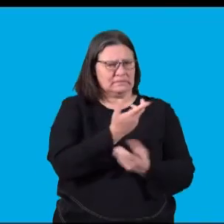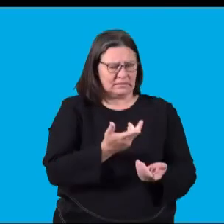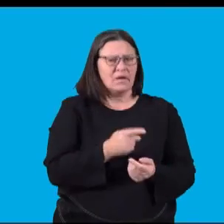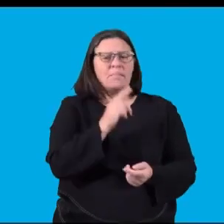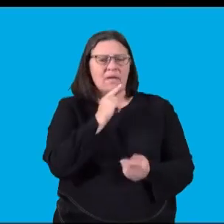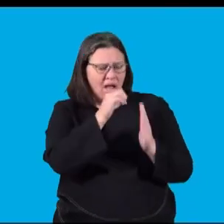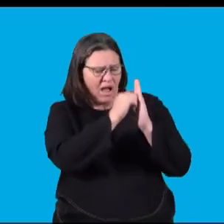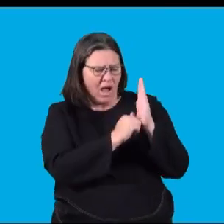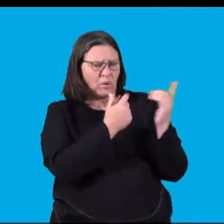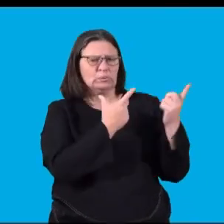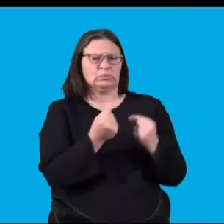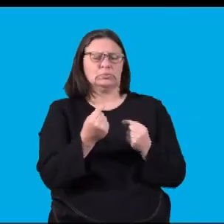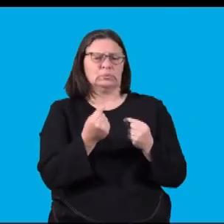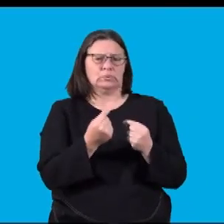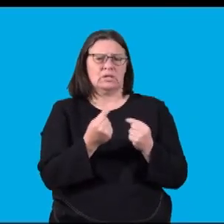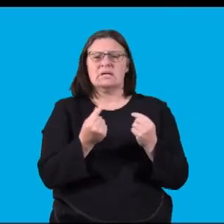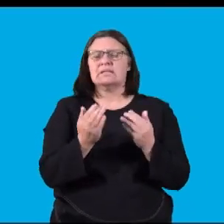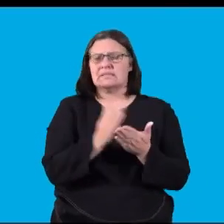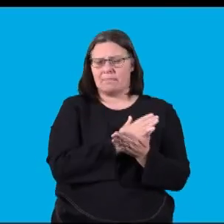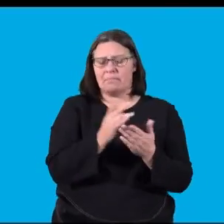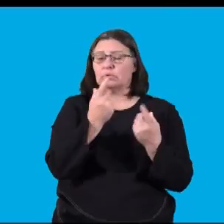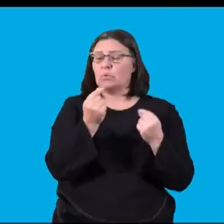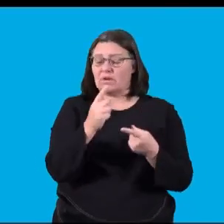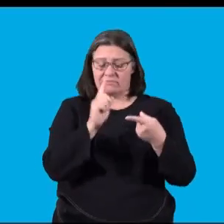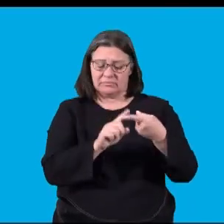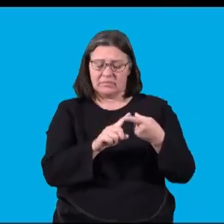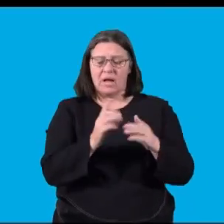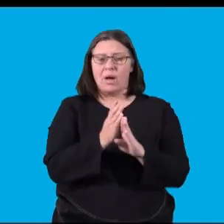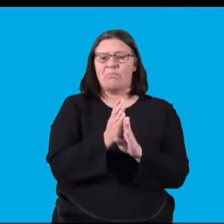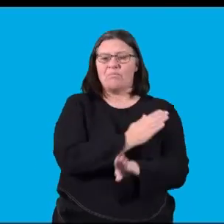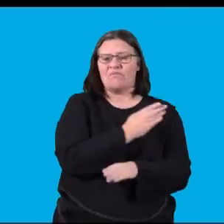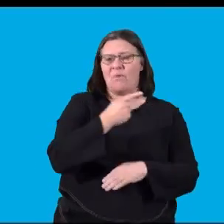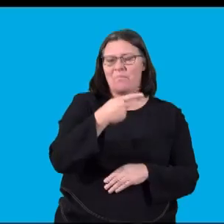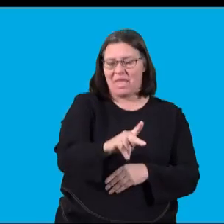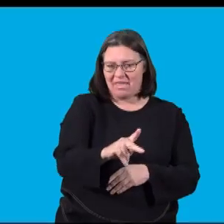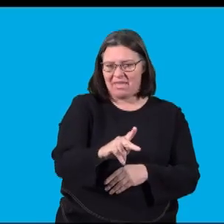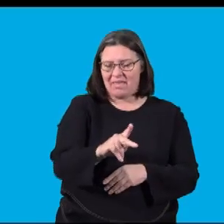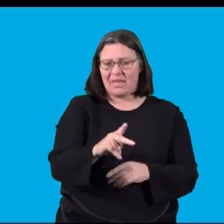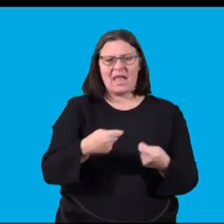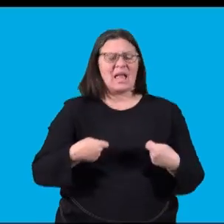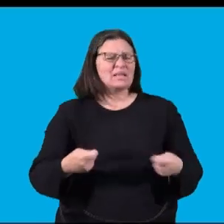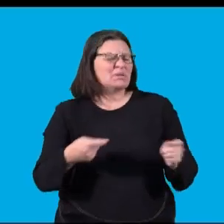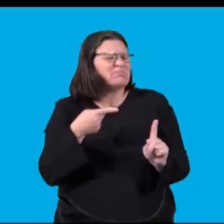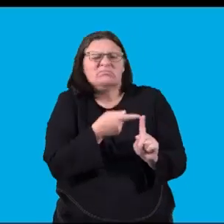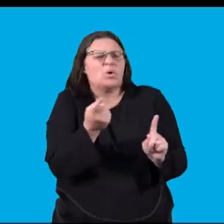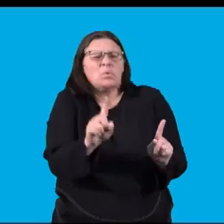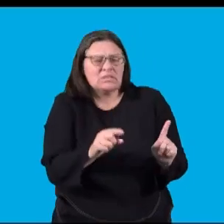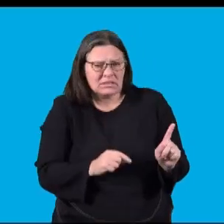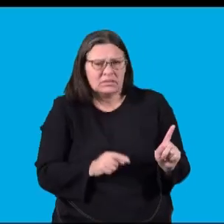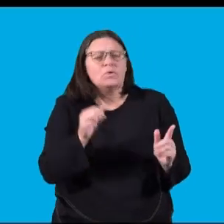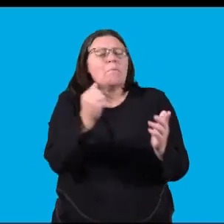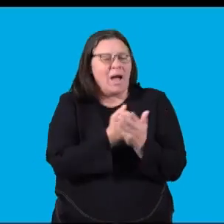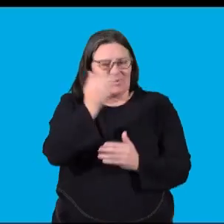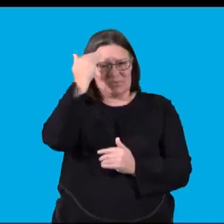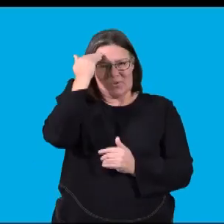going to do certain adjustments with you. To begin with, I'm going to do the prepaid expense. Now, what is a prepaid